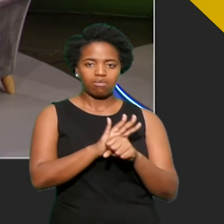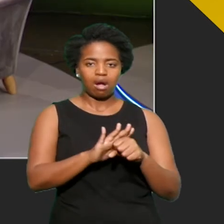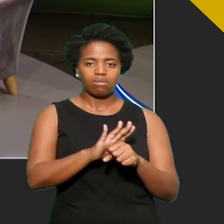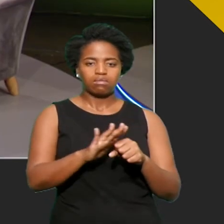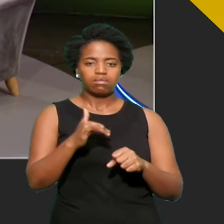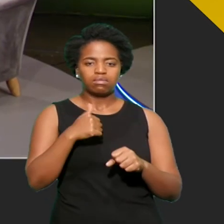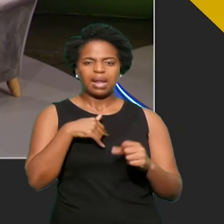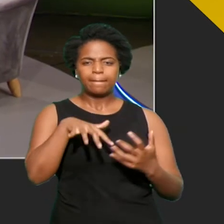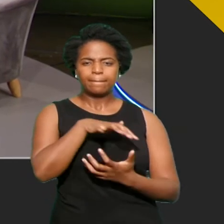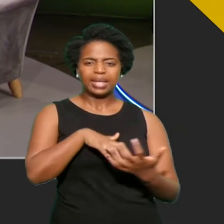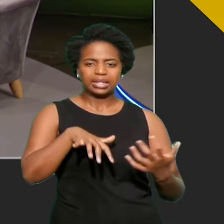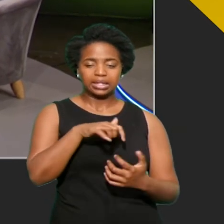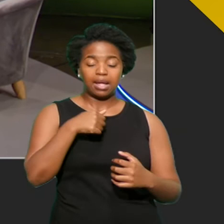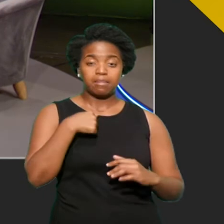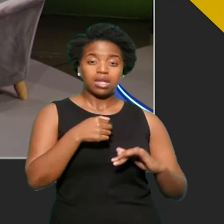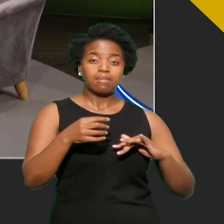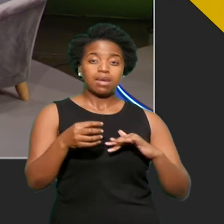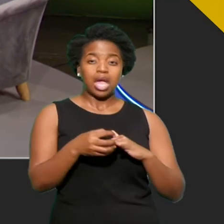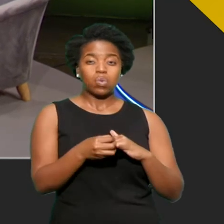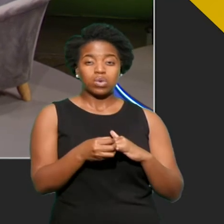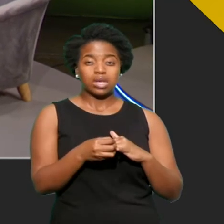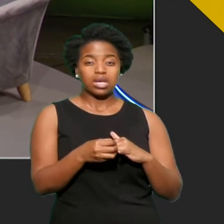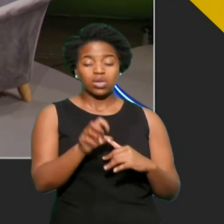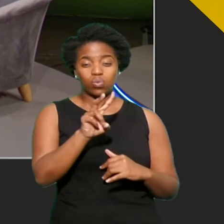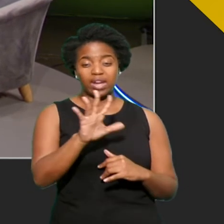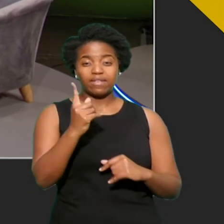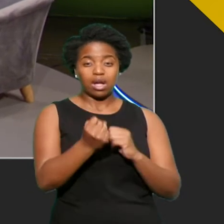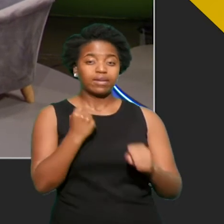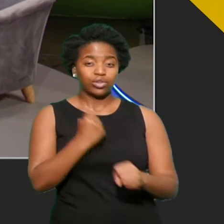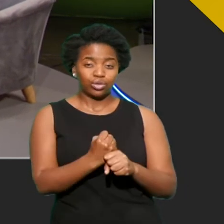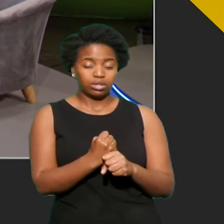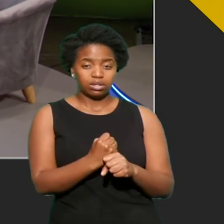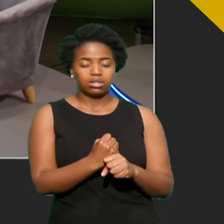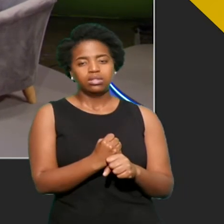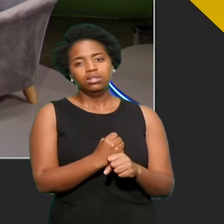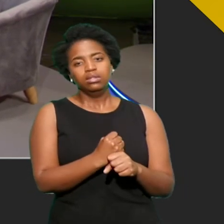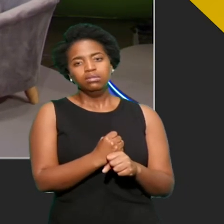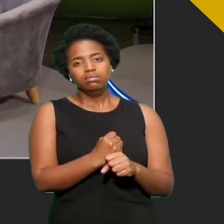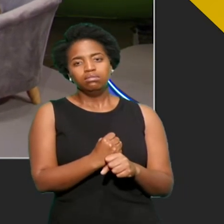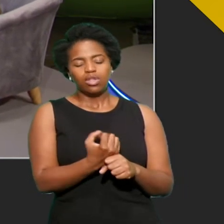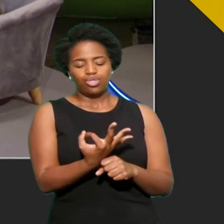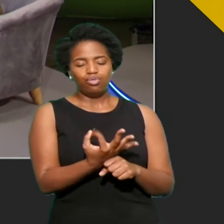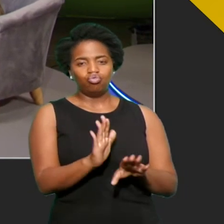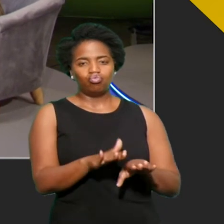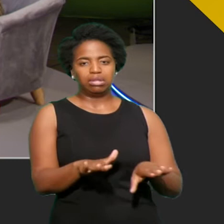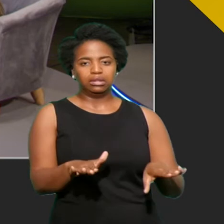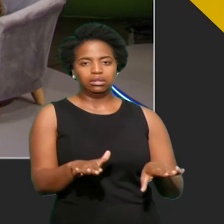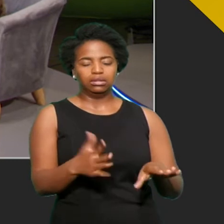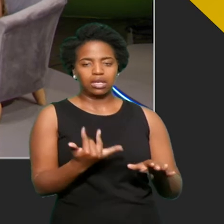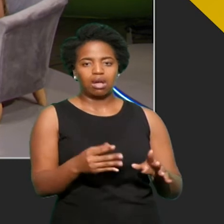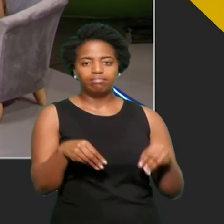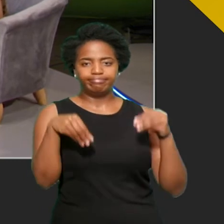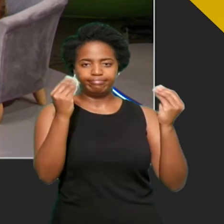Okay. I've been married for more than 25 years. I have 3 children who are now